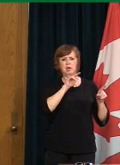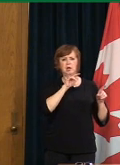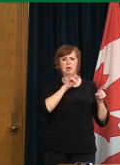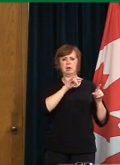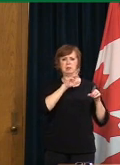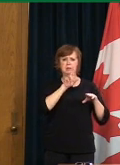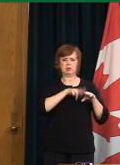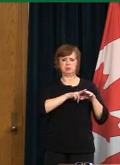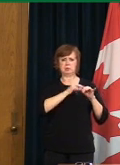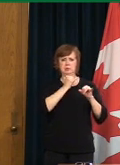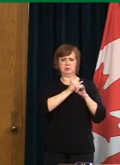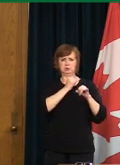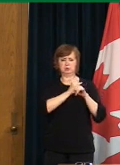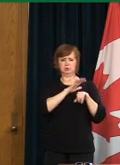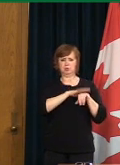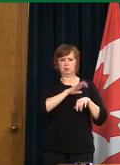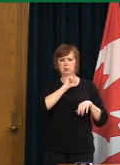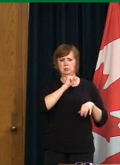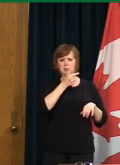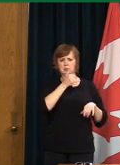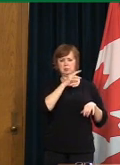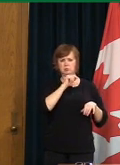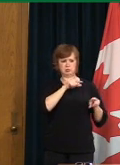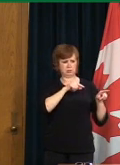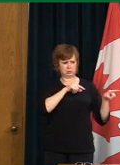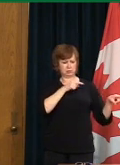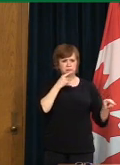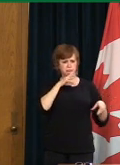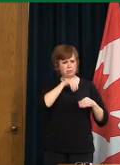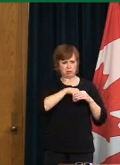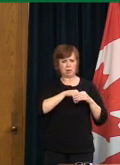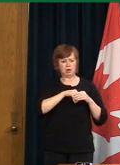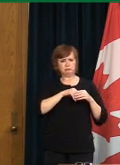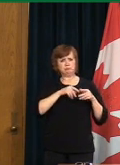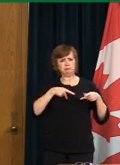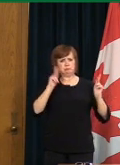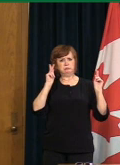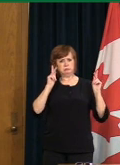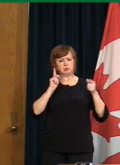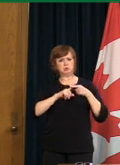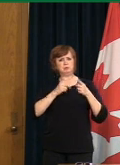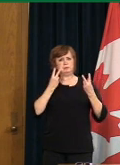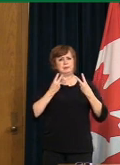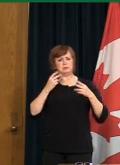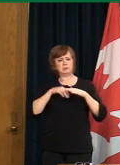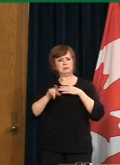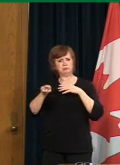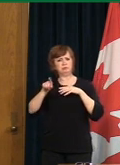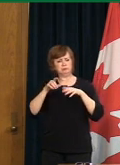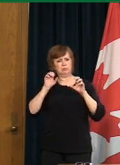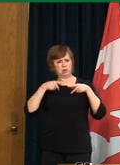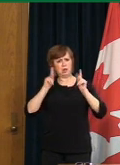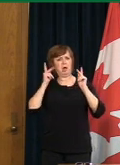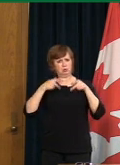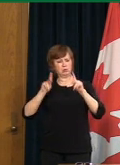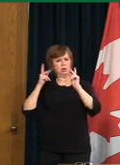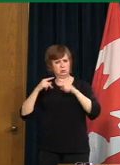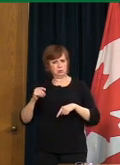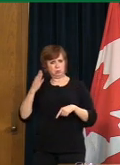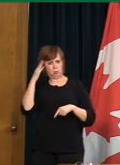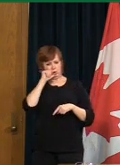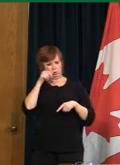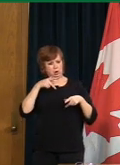actually includes allowing visitation during outbreaks. So why not allow, in a very controlled manner,